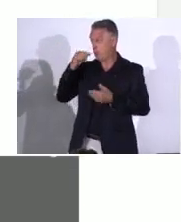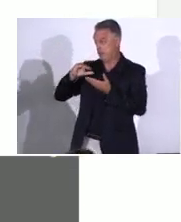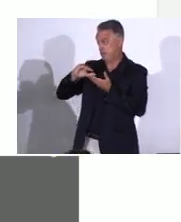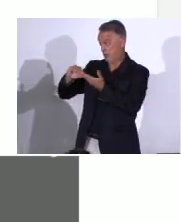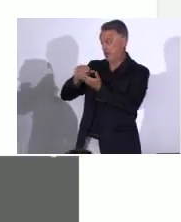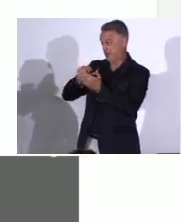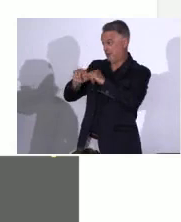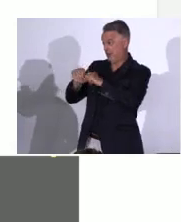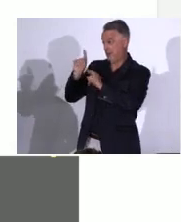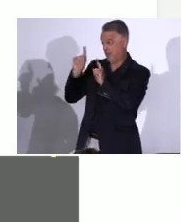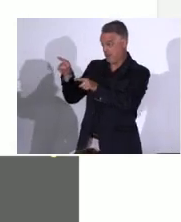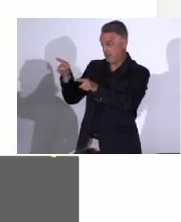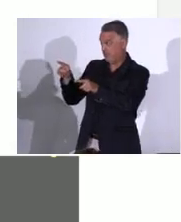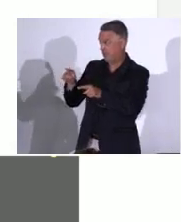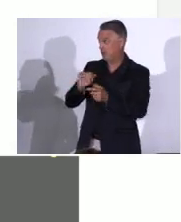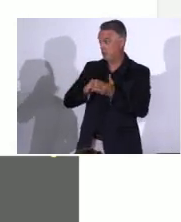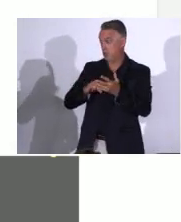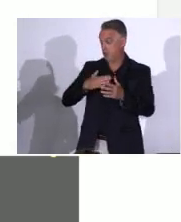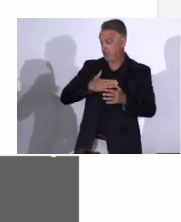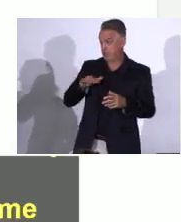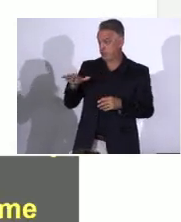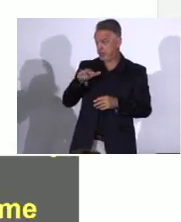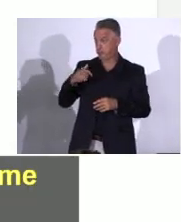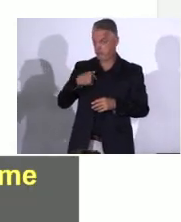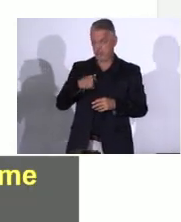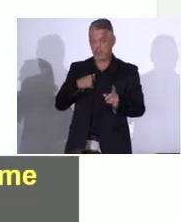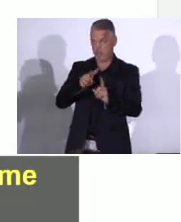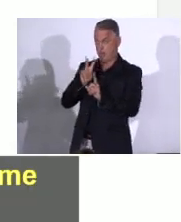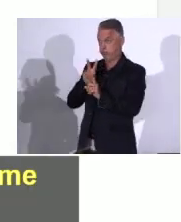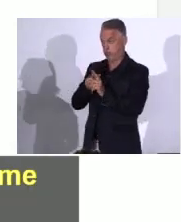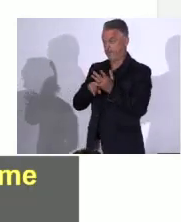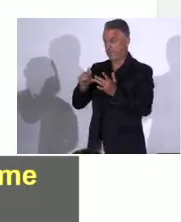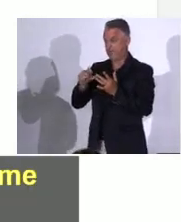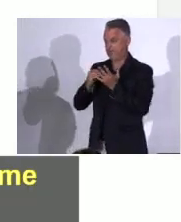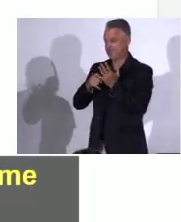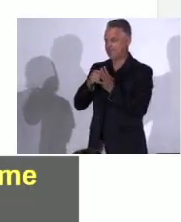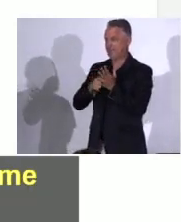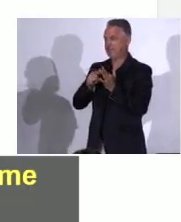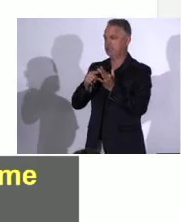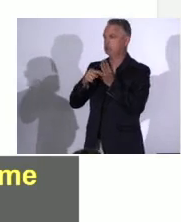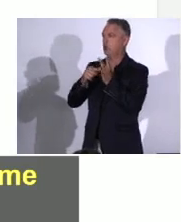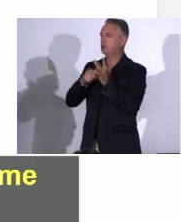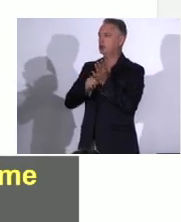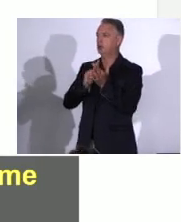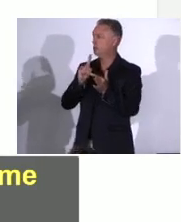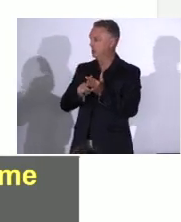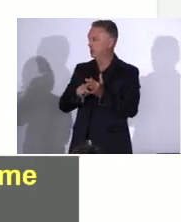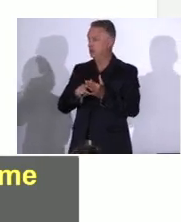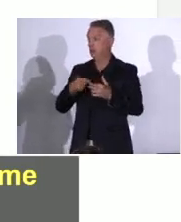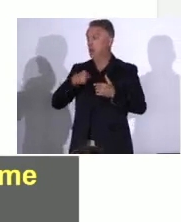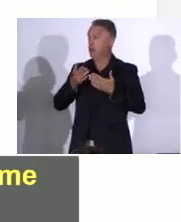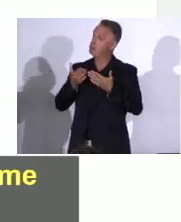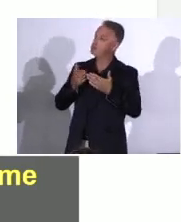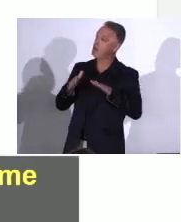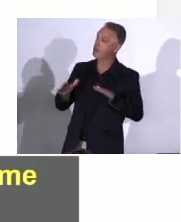first time, we, as a Henderson region, we entered into the Netball Victoria state titles, and we're now premiers of